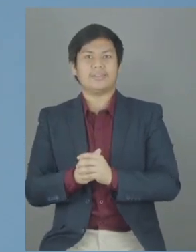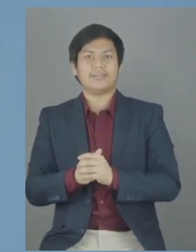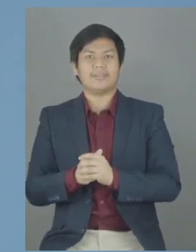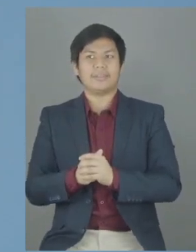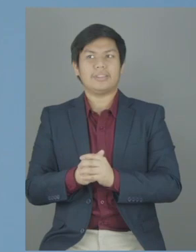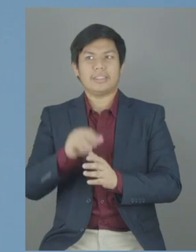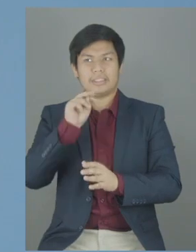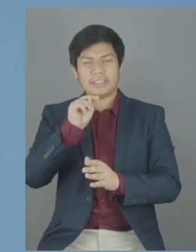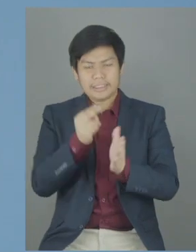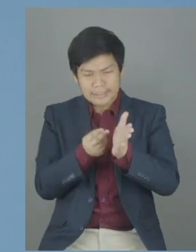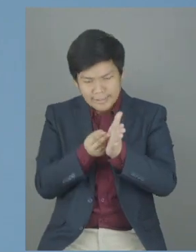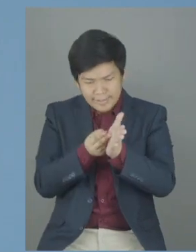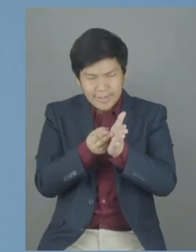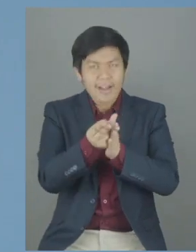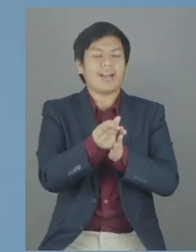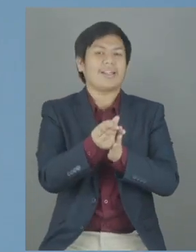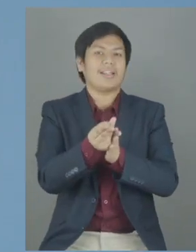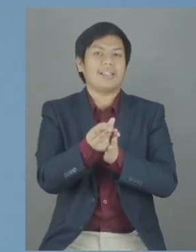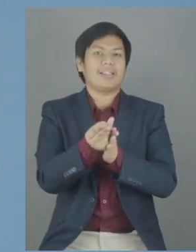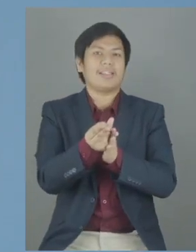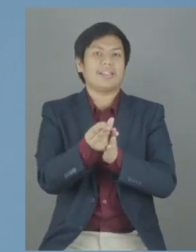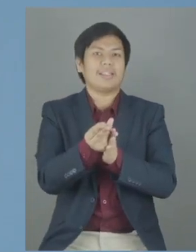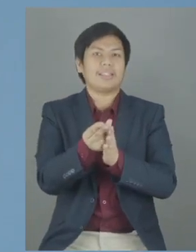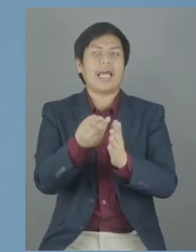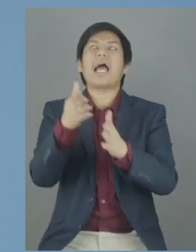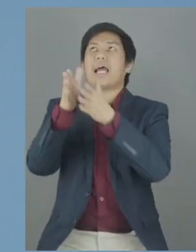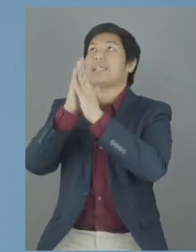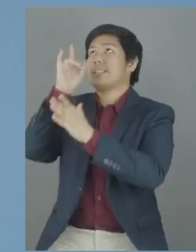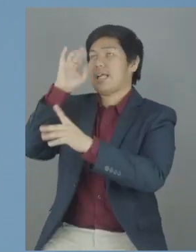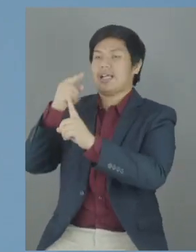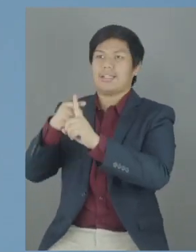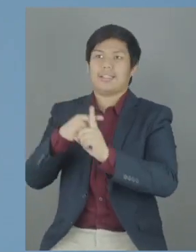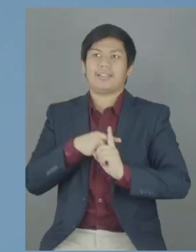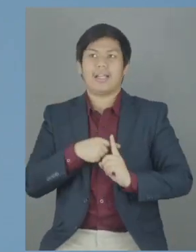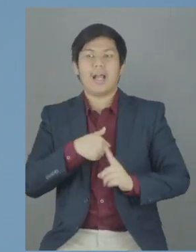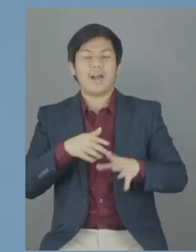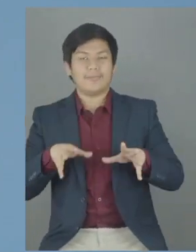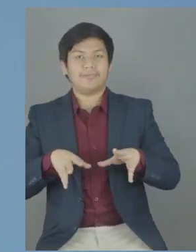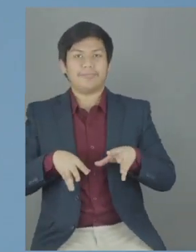the authentic you saying it. I'll be pausing.